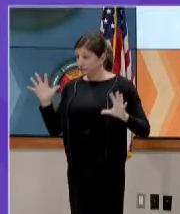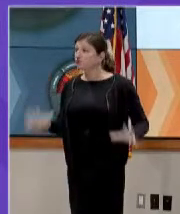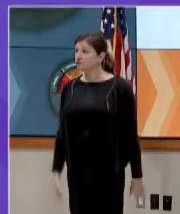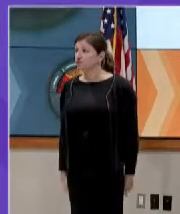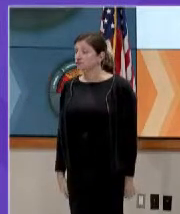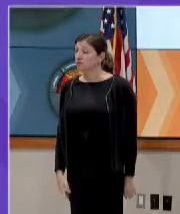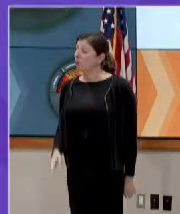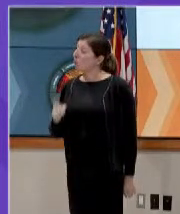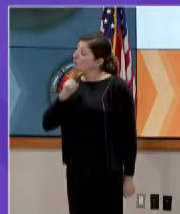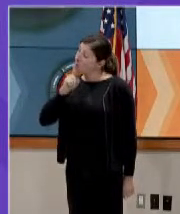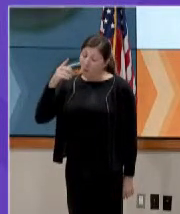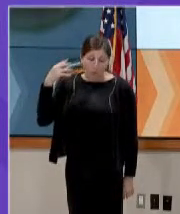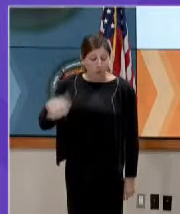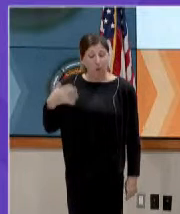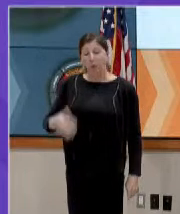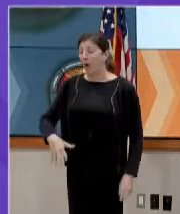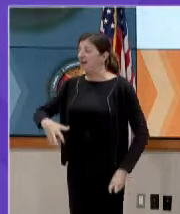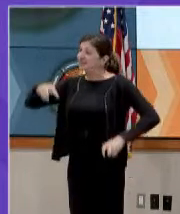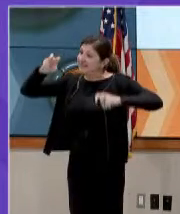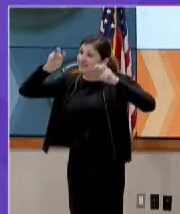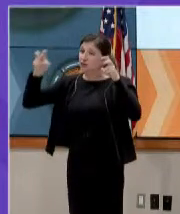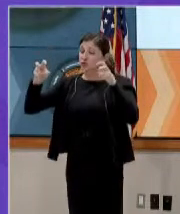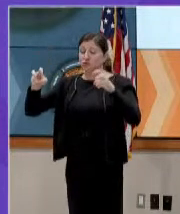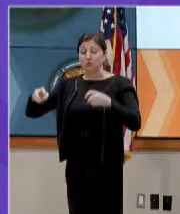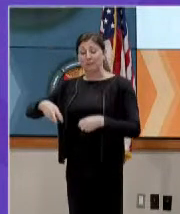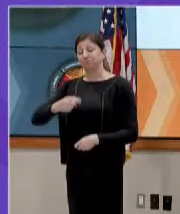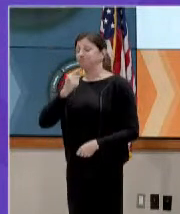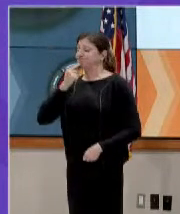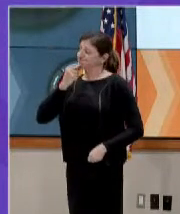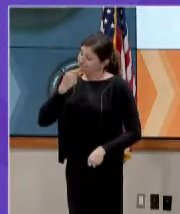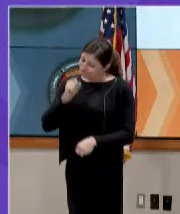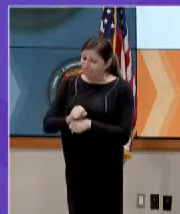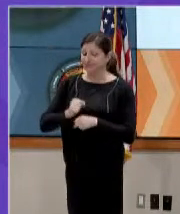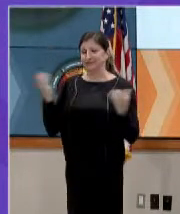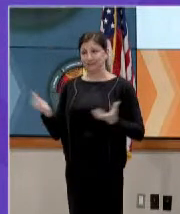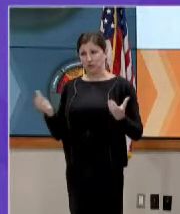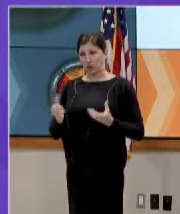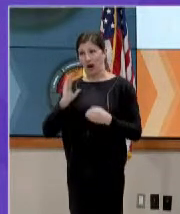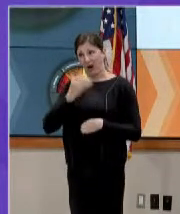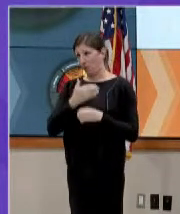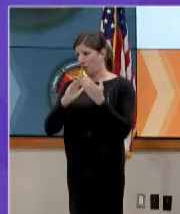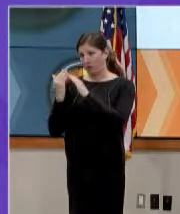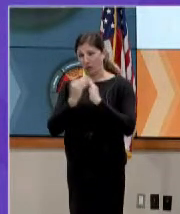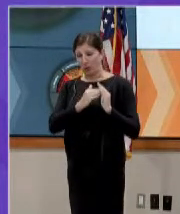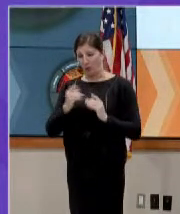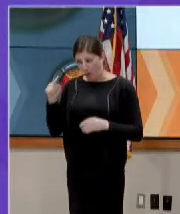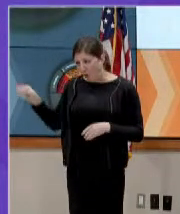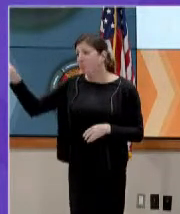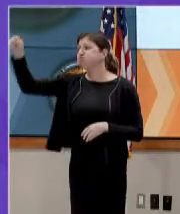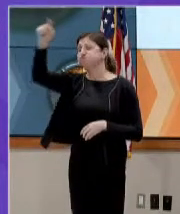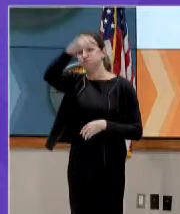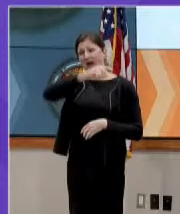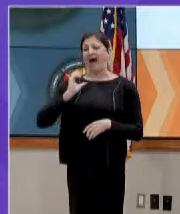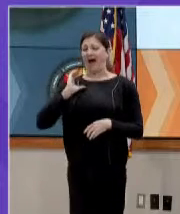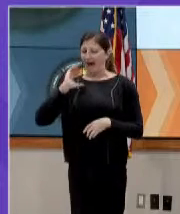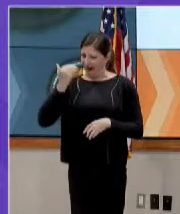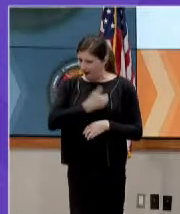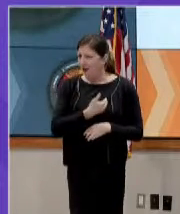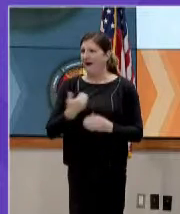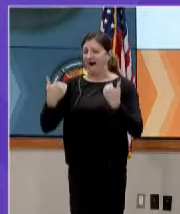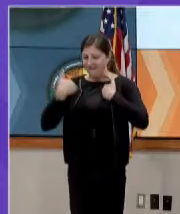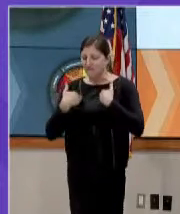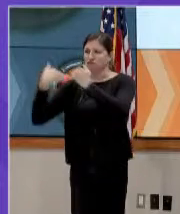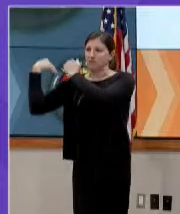real issue in our community right now, and all of us have a part to play in solving